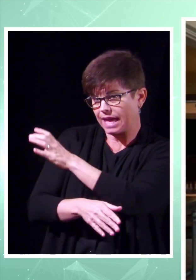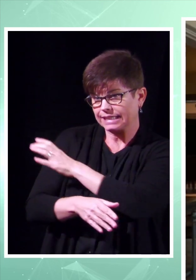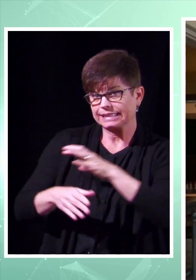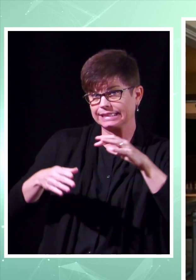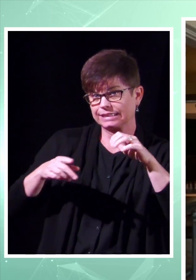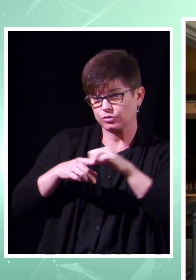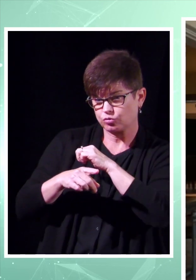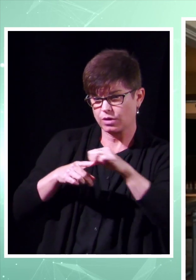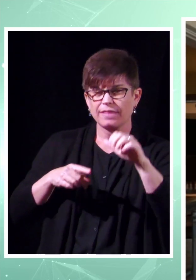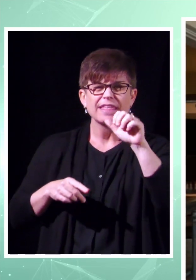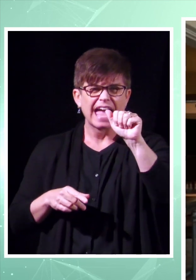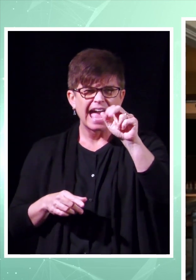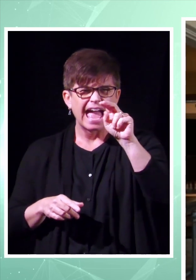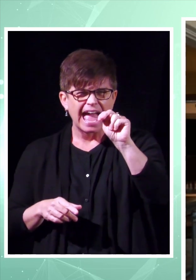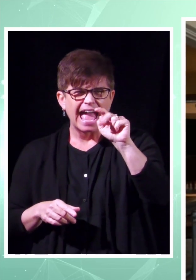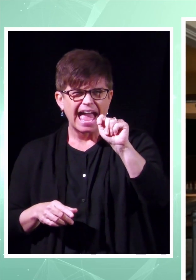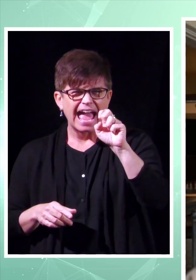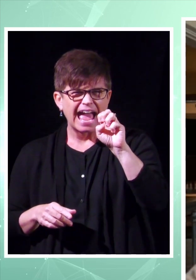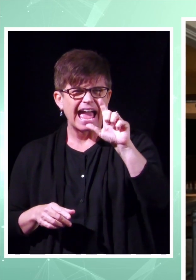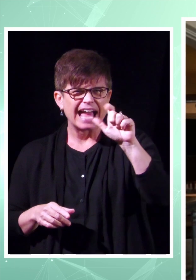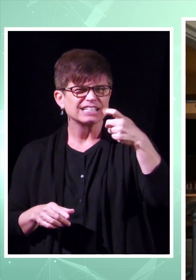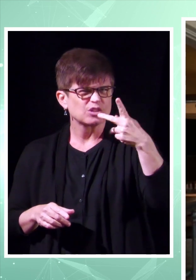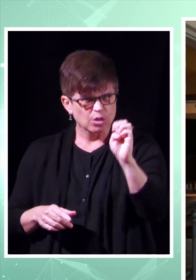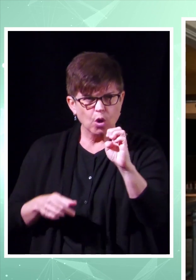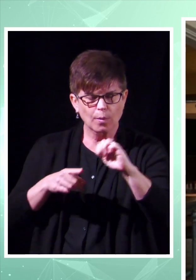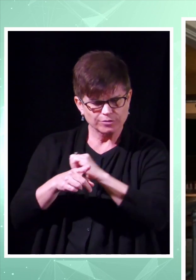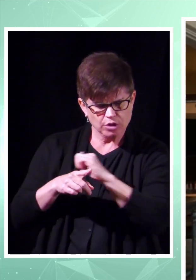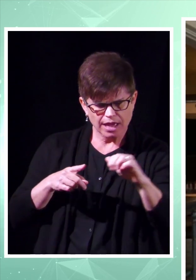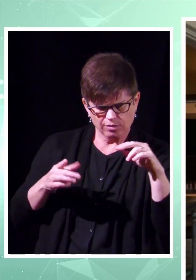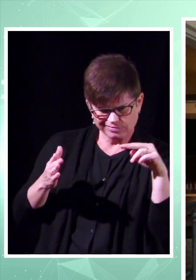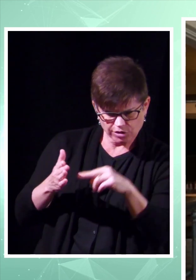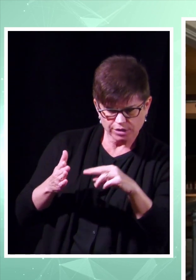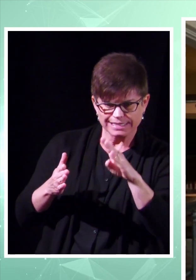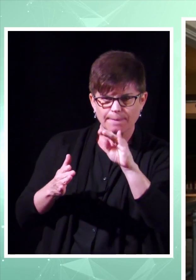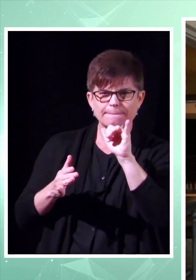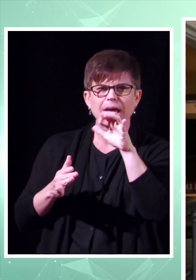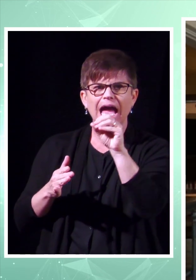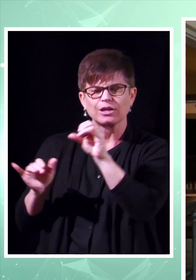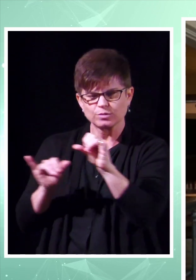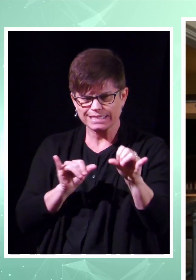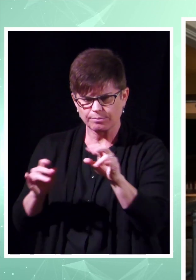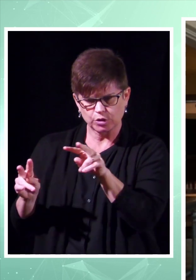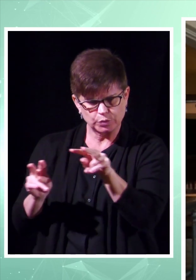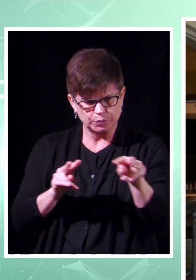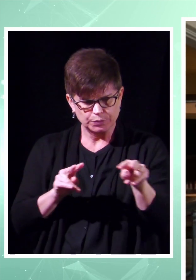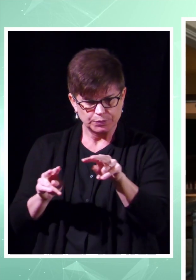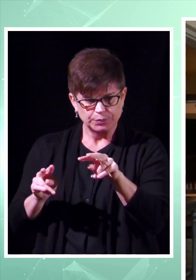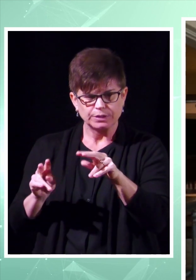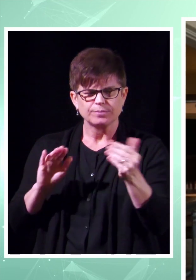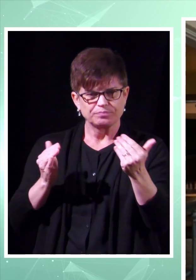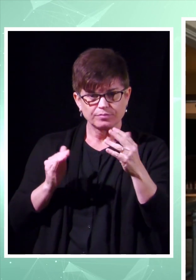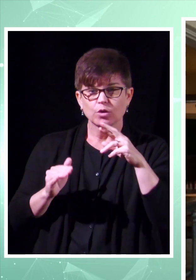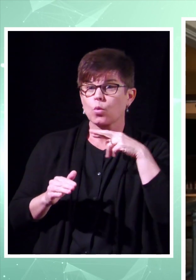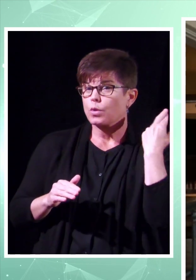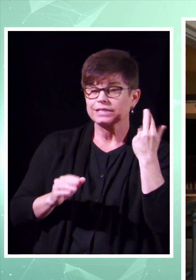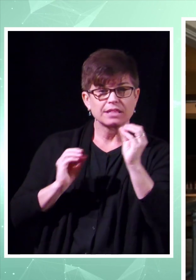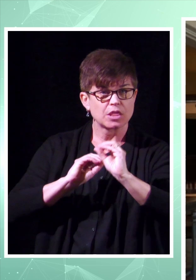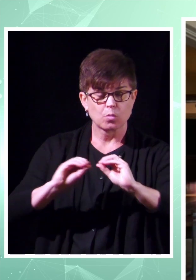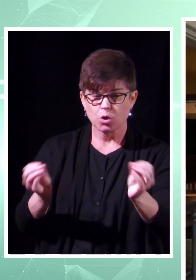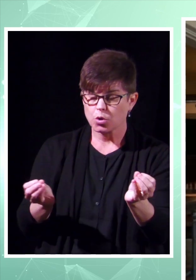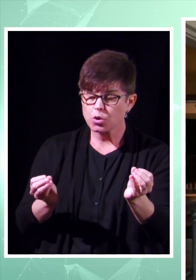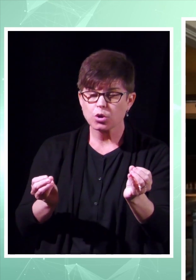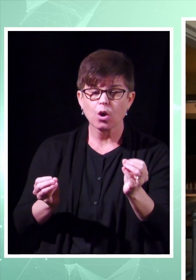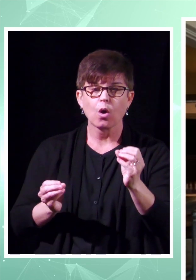the Antelope trial, where they looked at the biosimilar natalizumab, is they looked at risk of PML, and there were no cases of PML